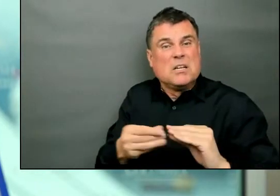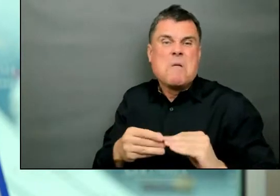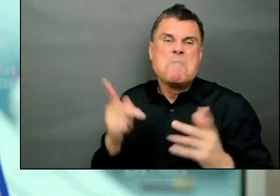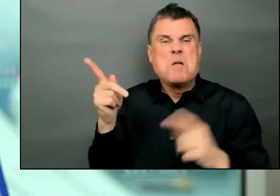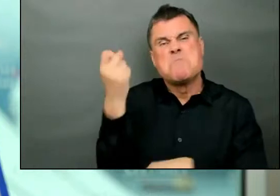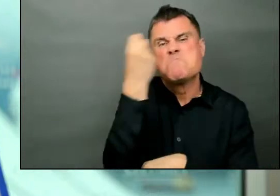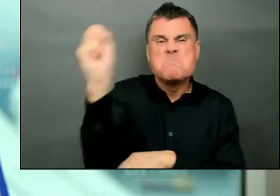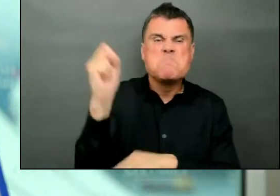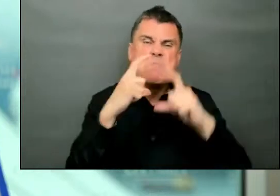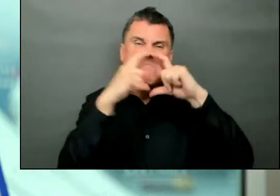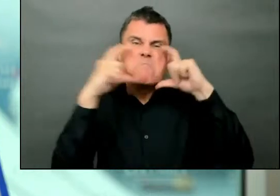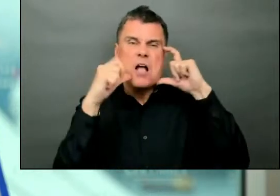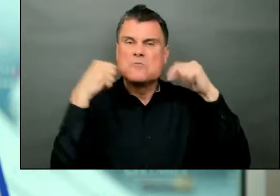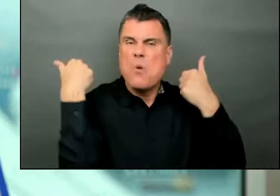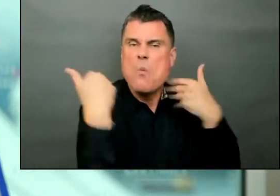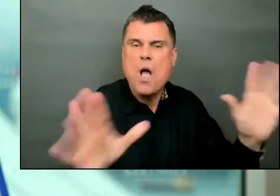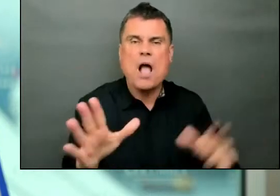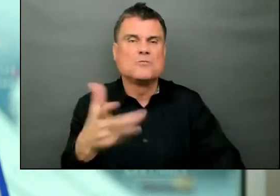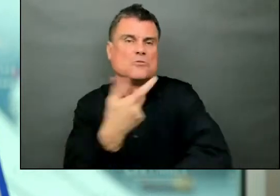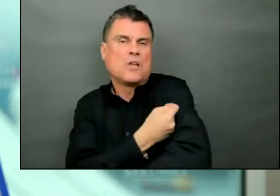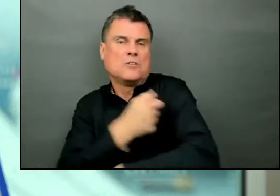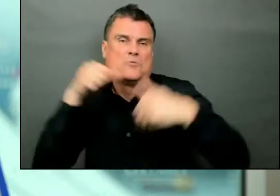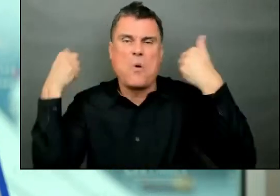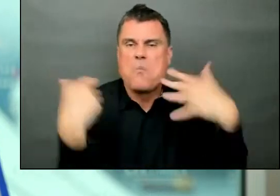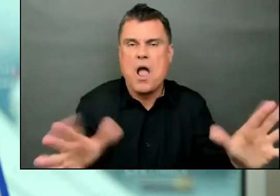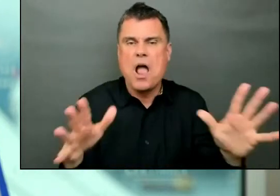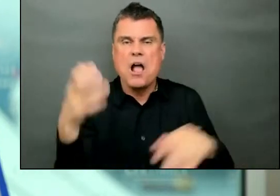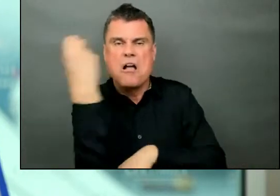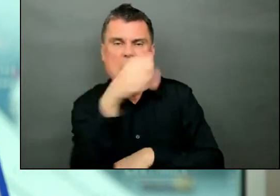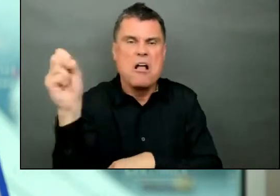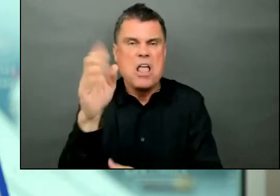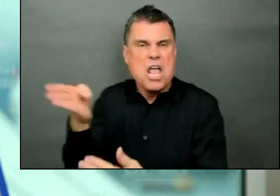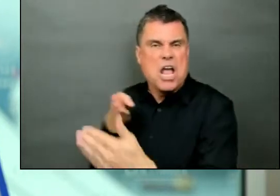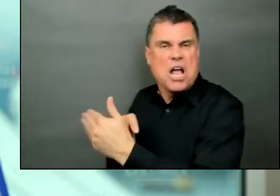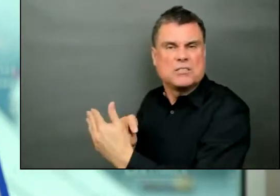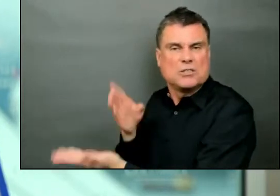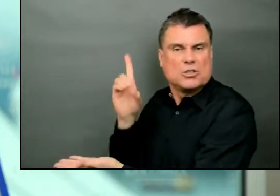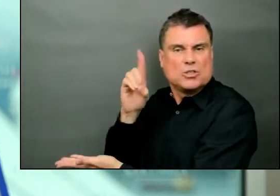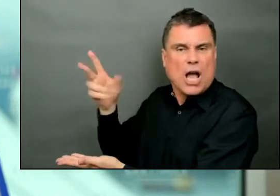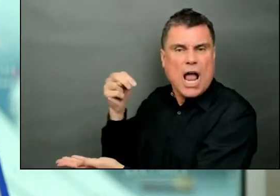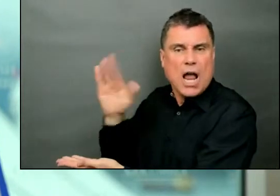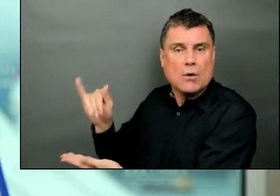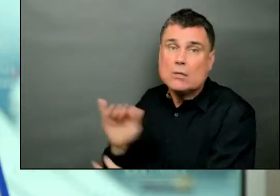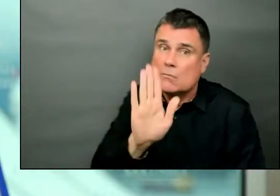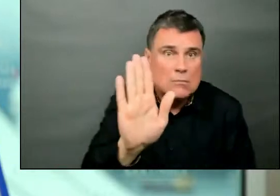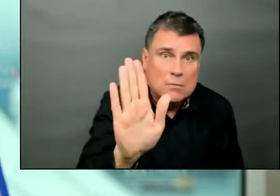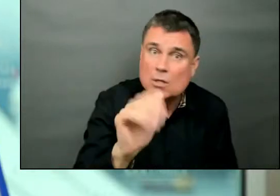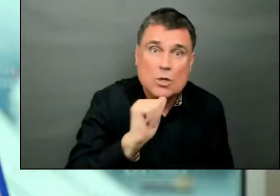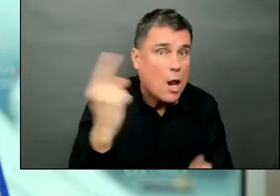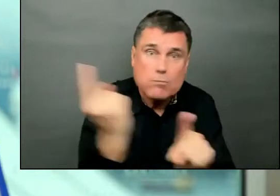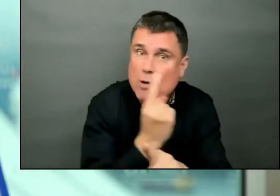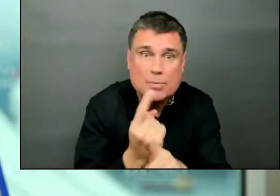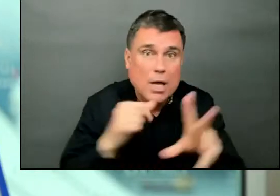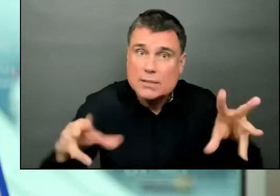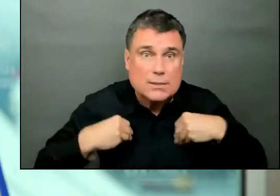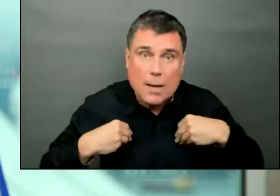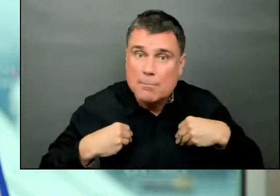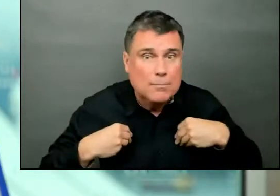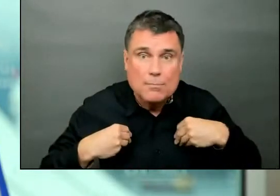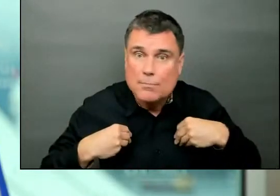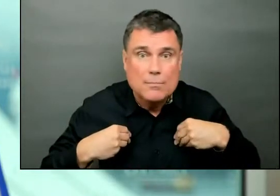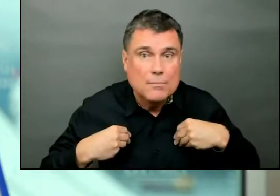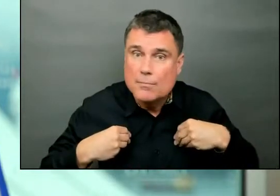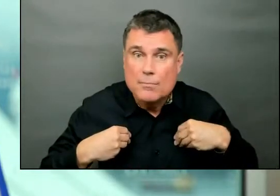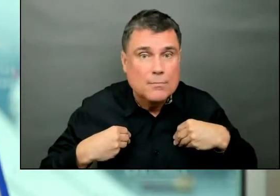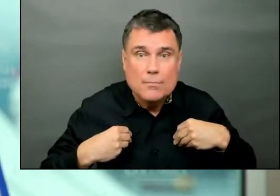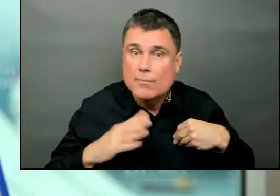them utterly. But all of us have to find ways to disagree without personal attack. Because I can tell you